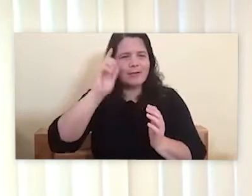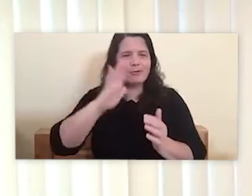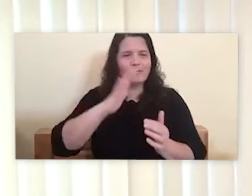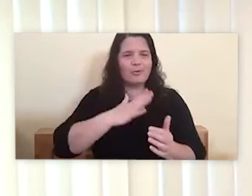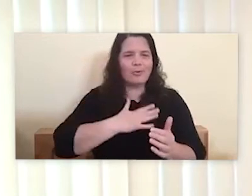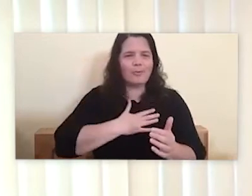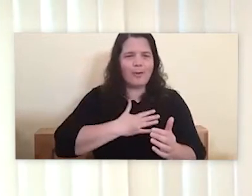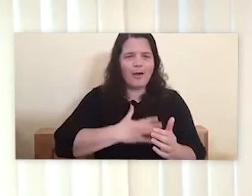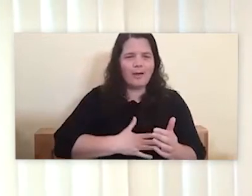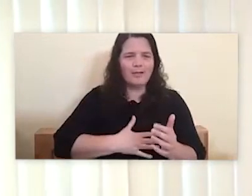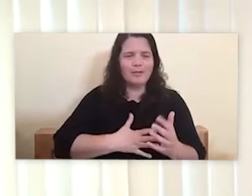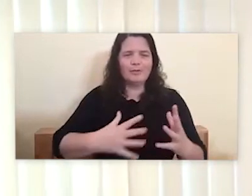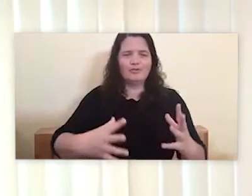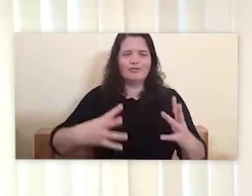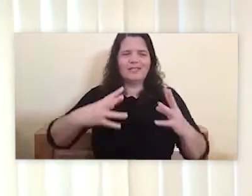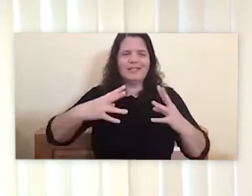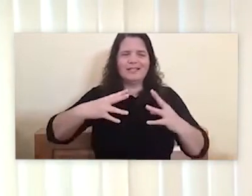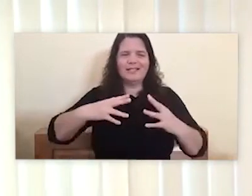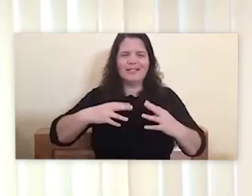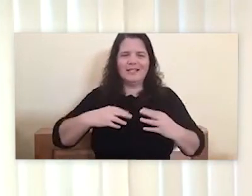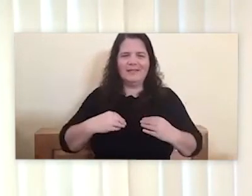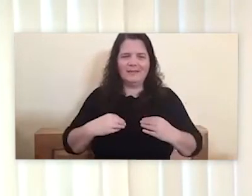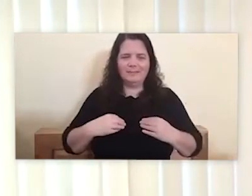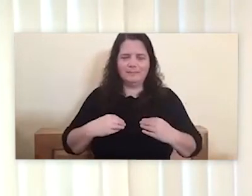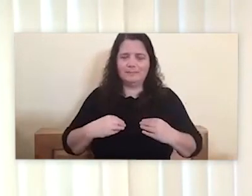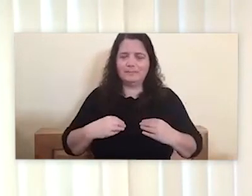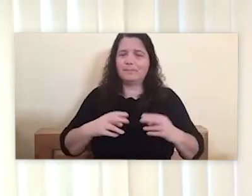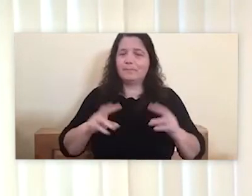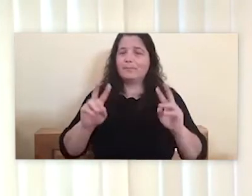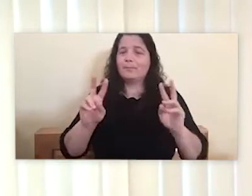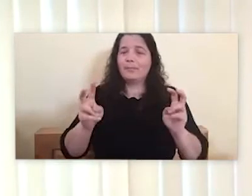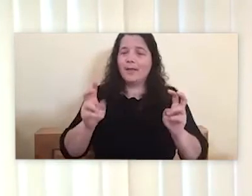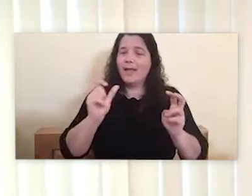heart. If the path could speak.